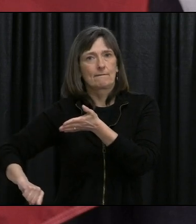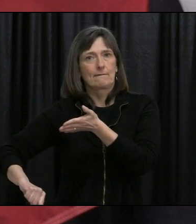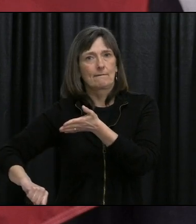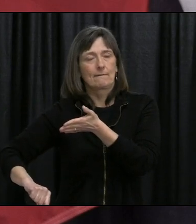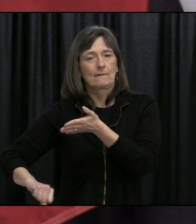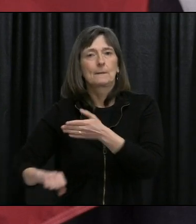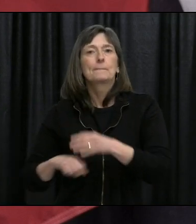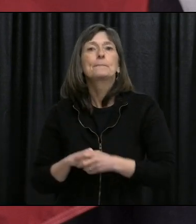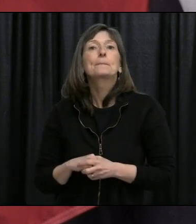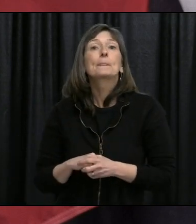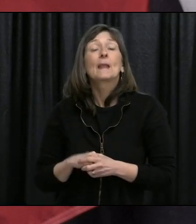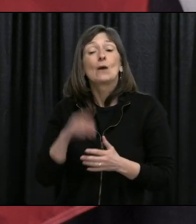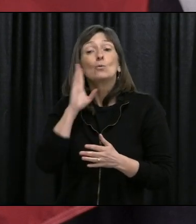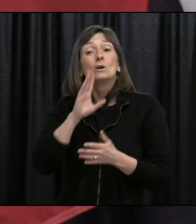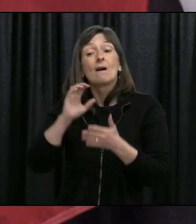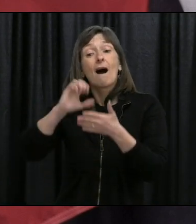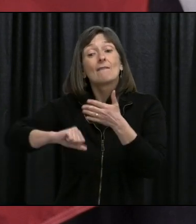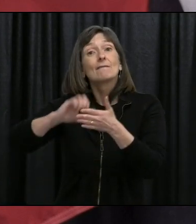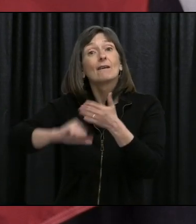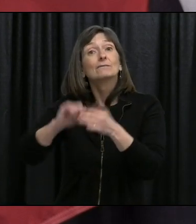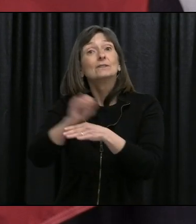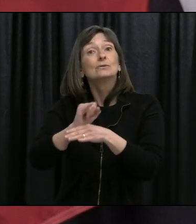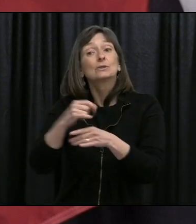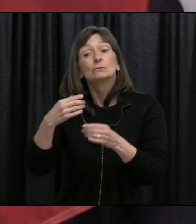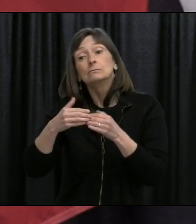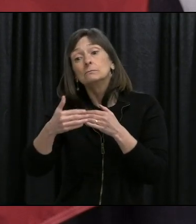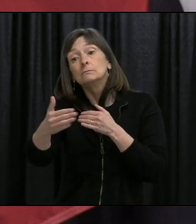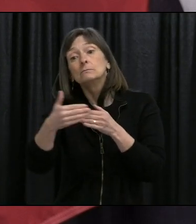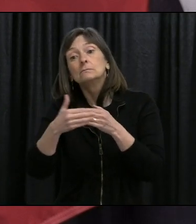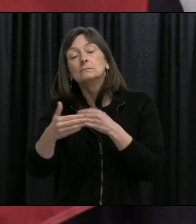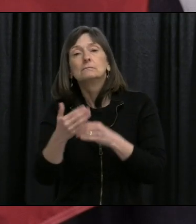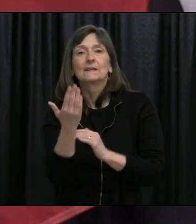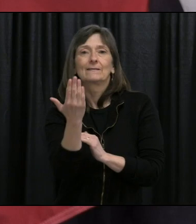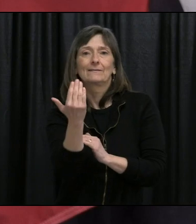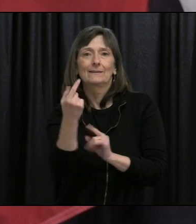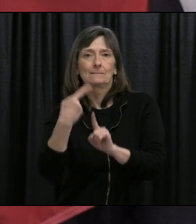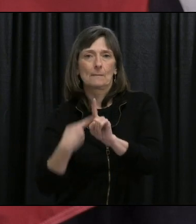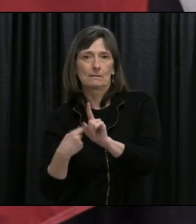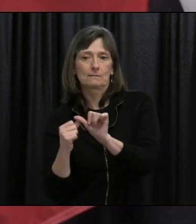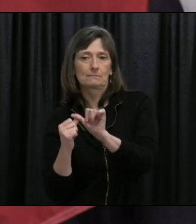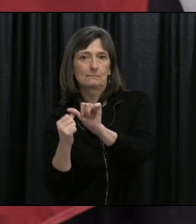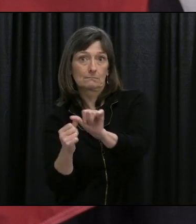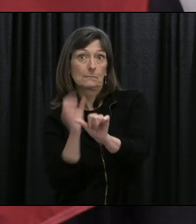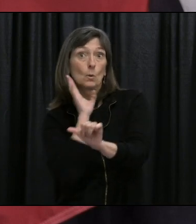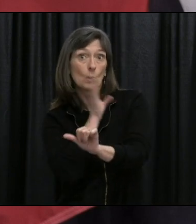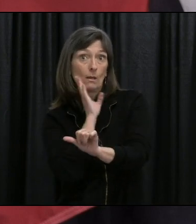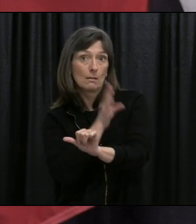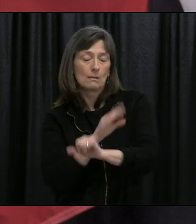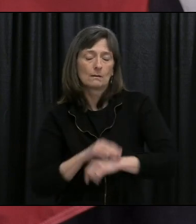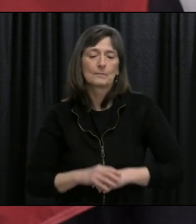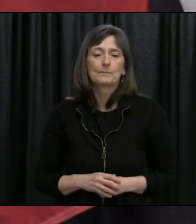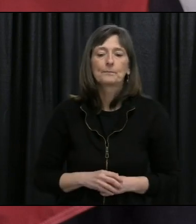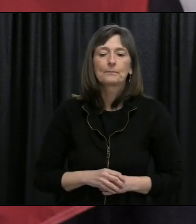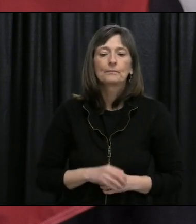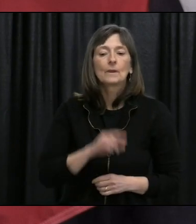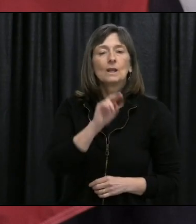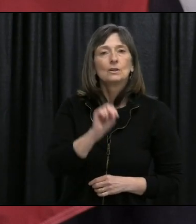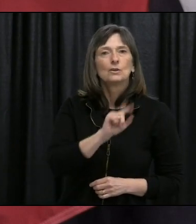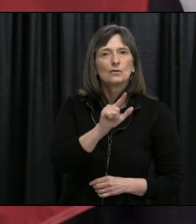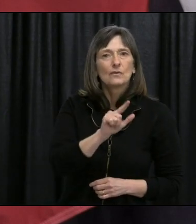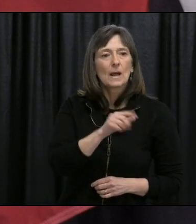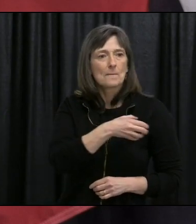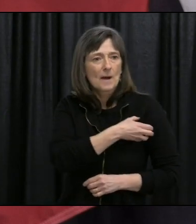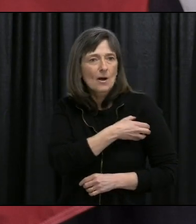for 15 months. Now, we already know that Newfoundland Hydro and Newfoundland Power, they've identified some residential and